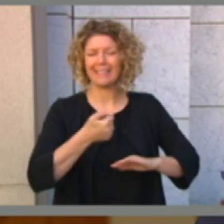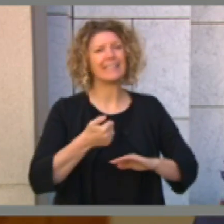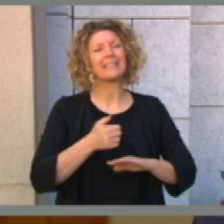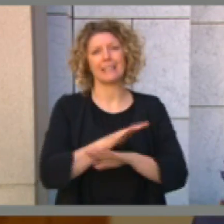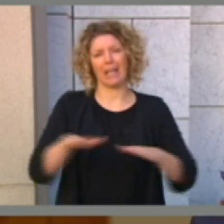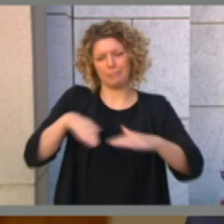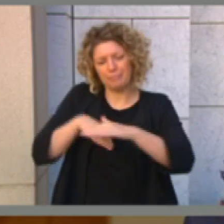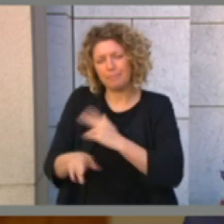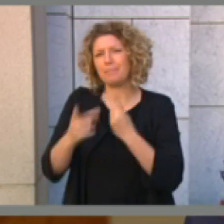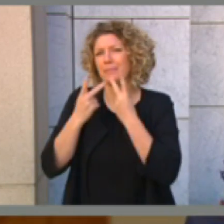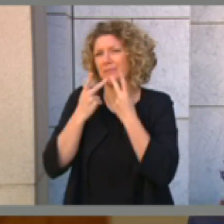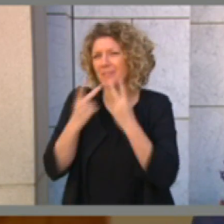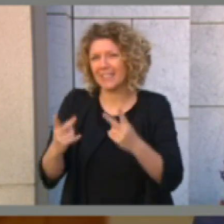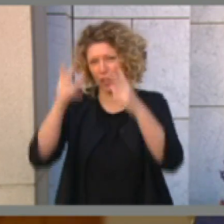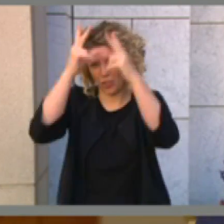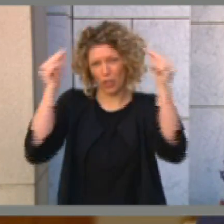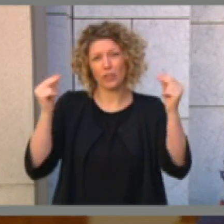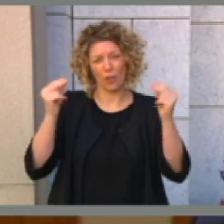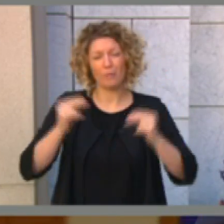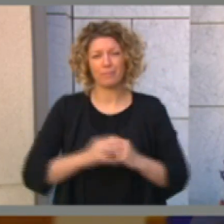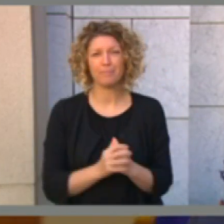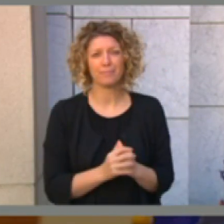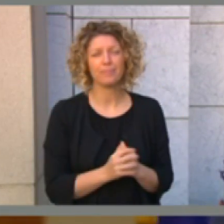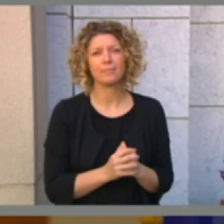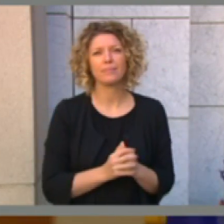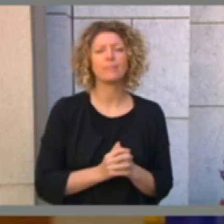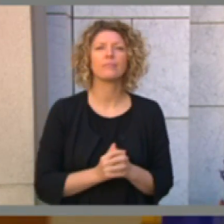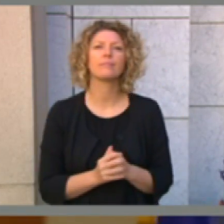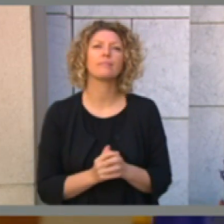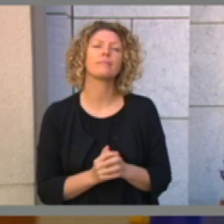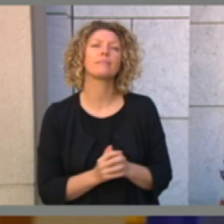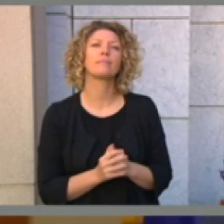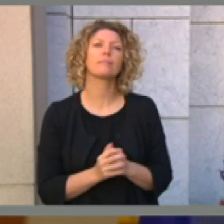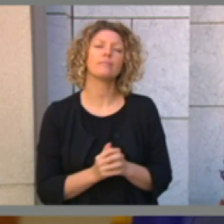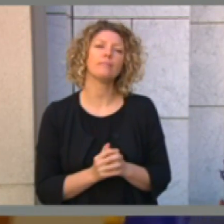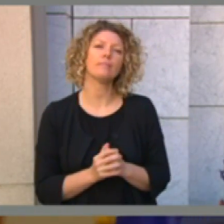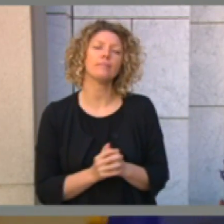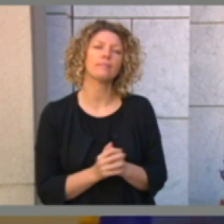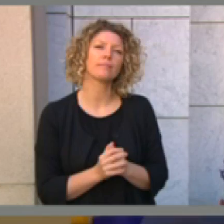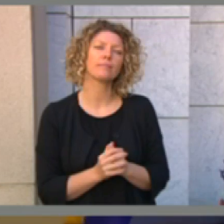residents at the end of the day. Now, in cases of end of life,